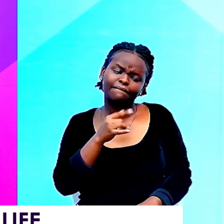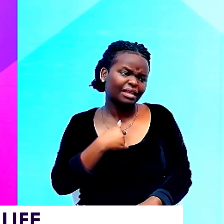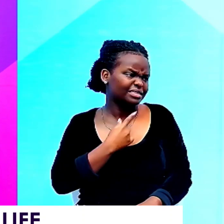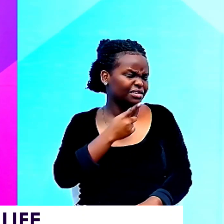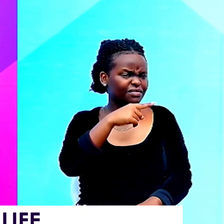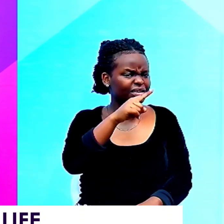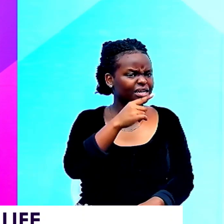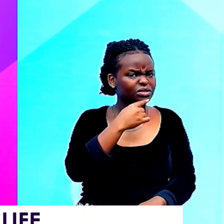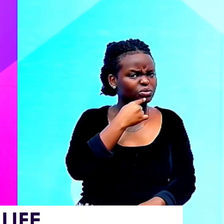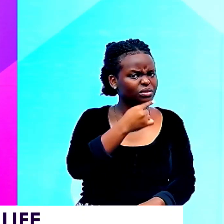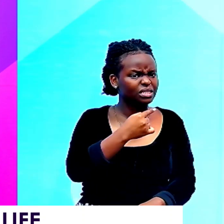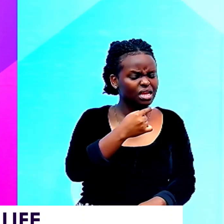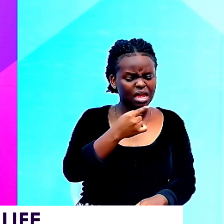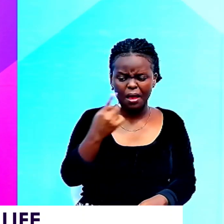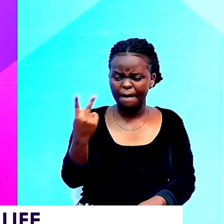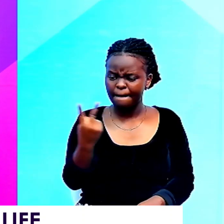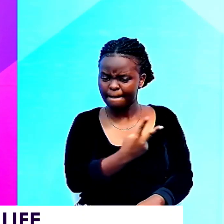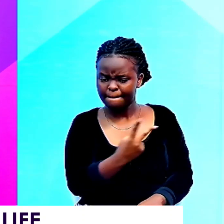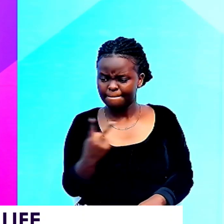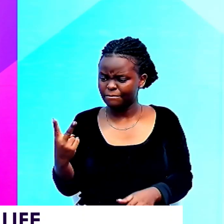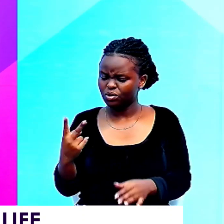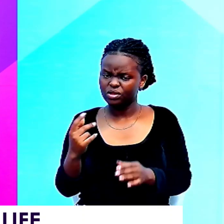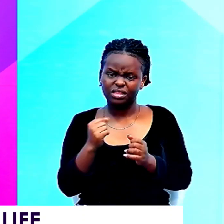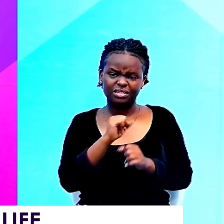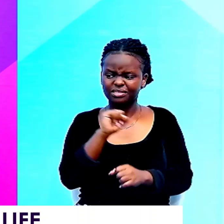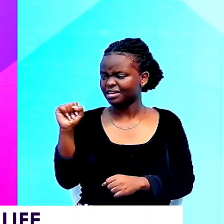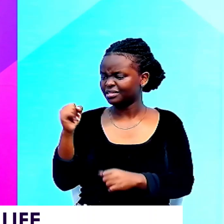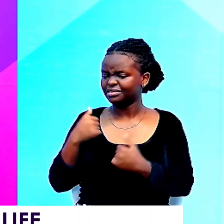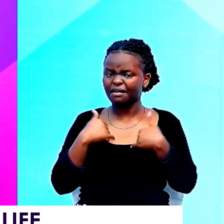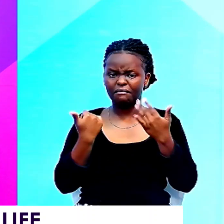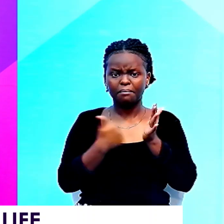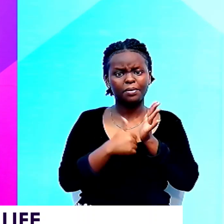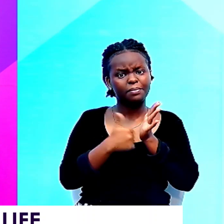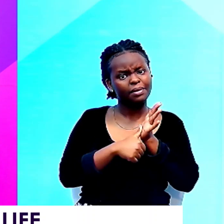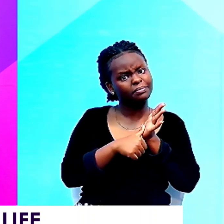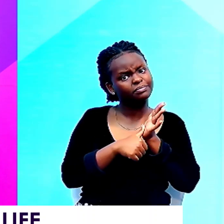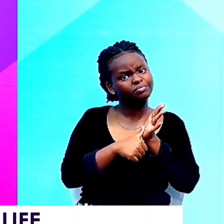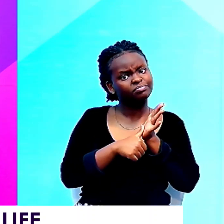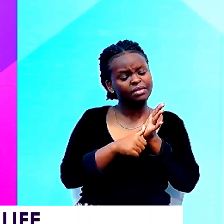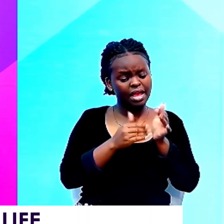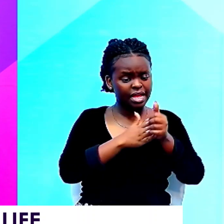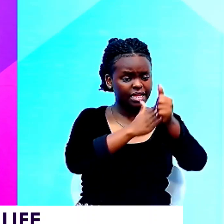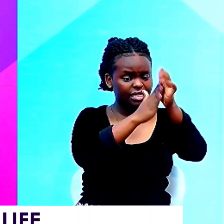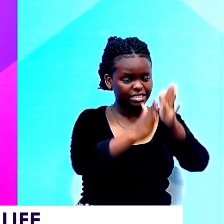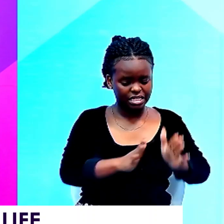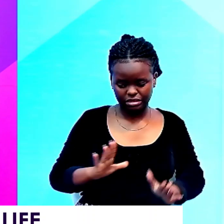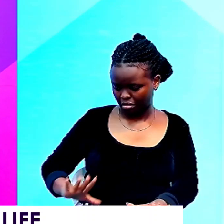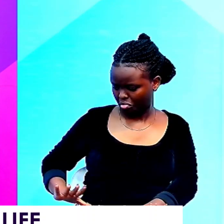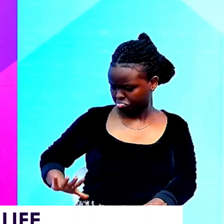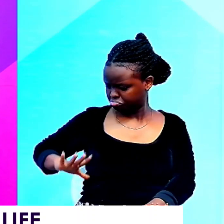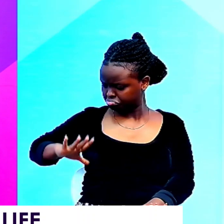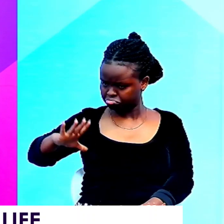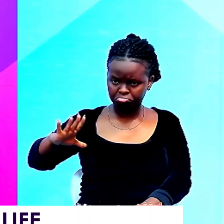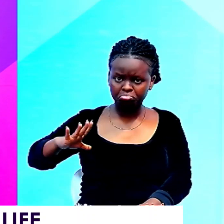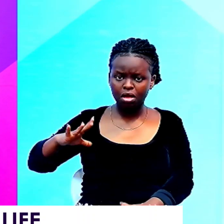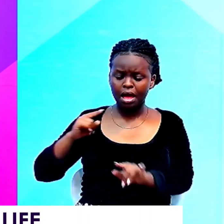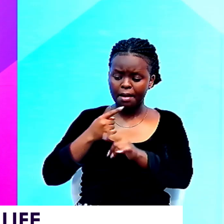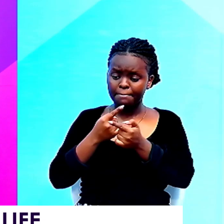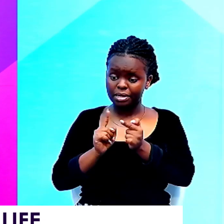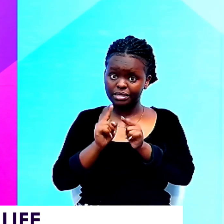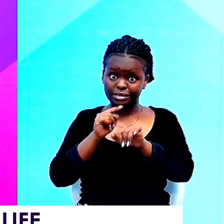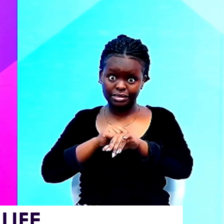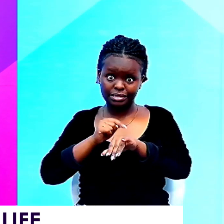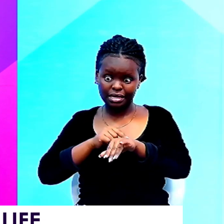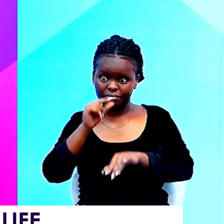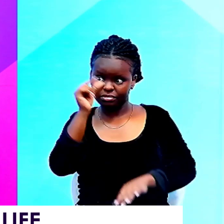to say that this comes from both sides? Okay, the leaders are arrogant, they have spoken. But when the Gen Zs also